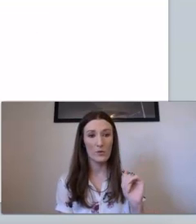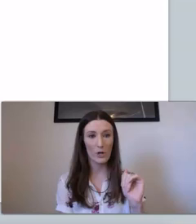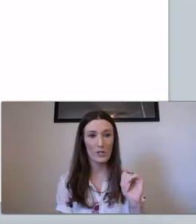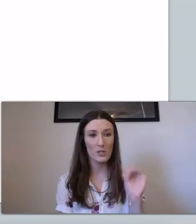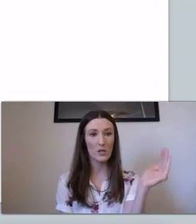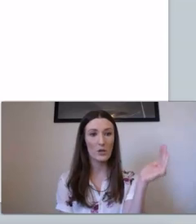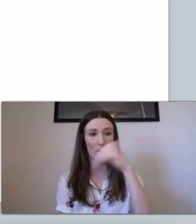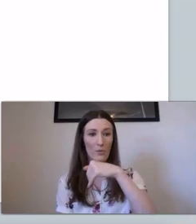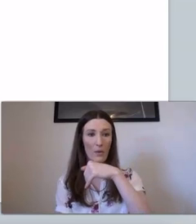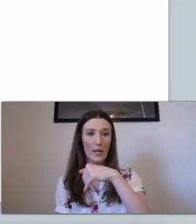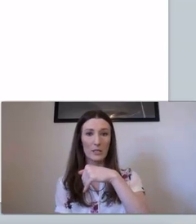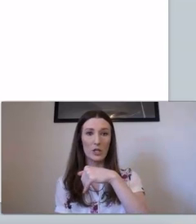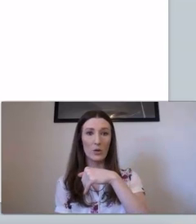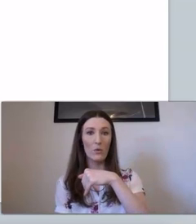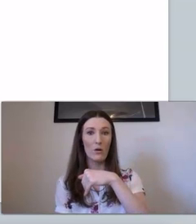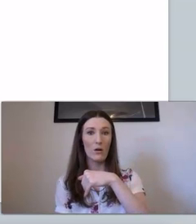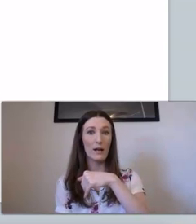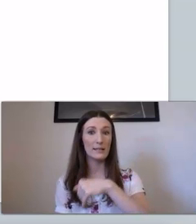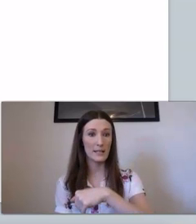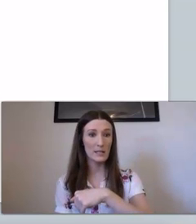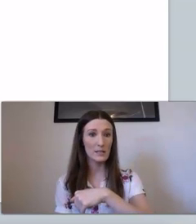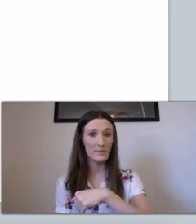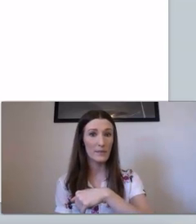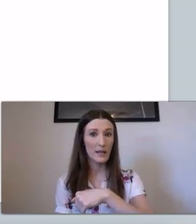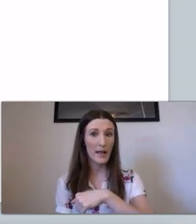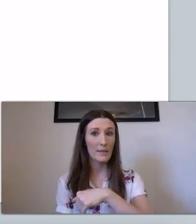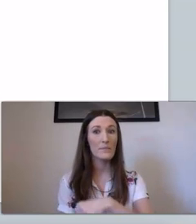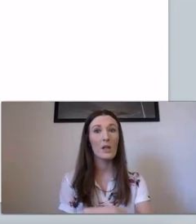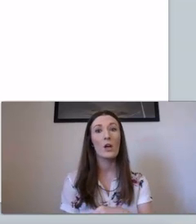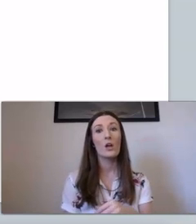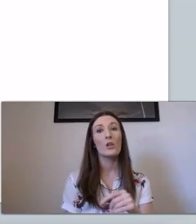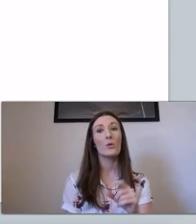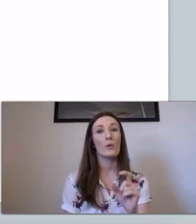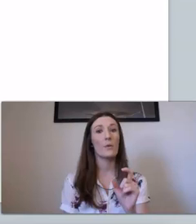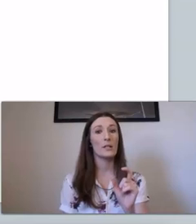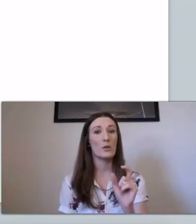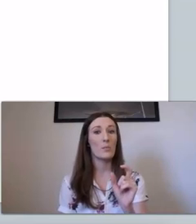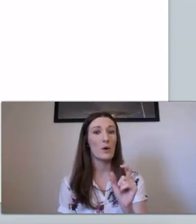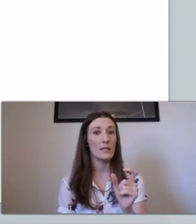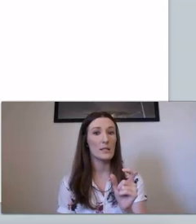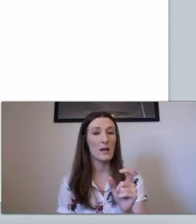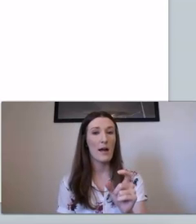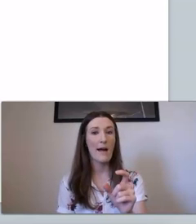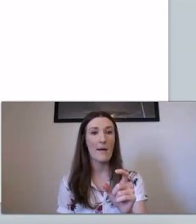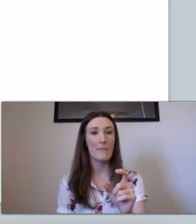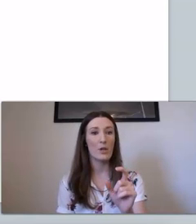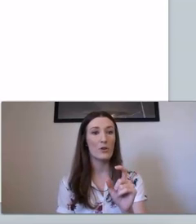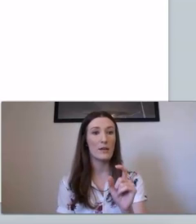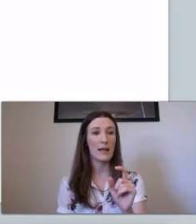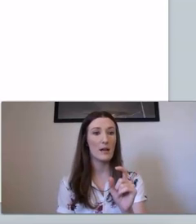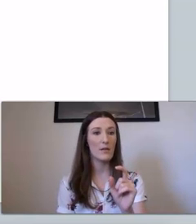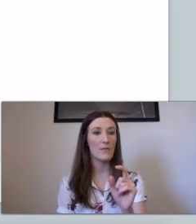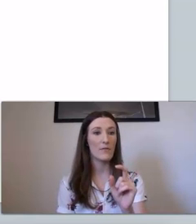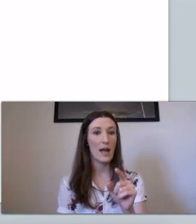any of those words you can throw into a sentence, okay? You are going to put